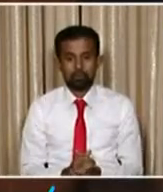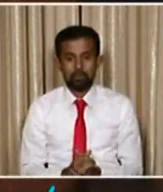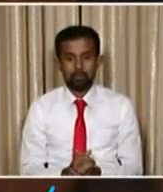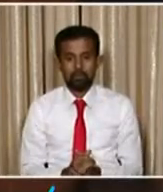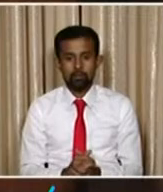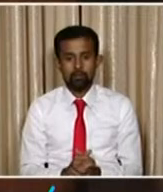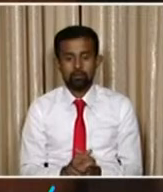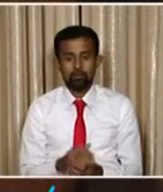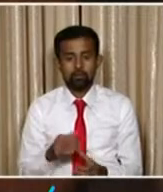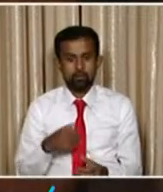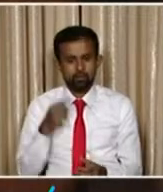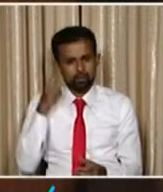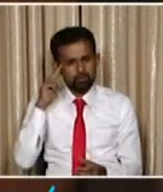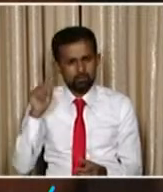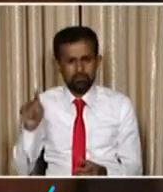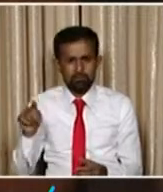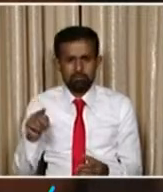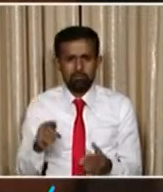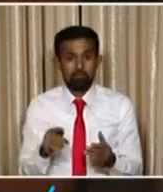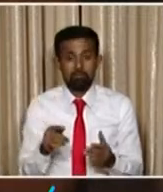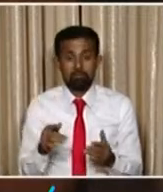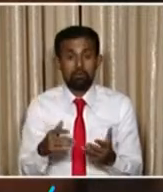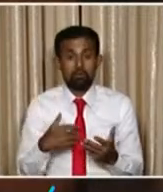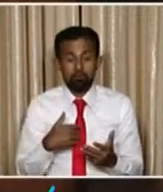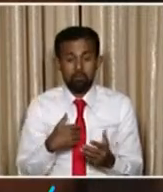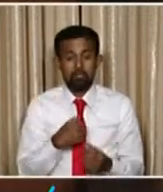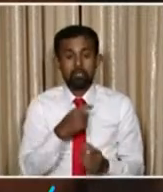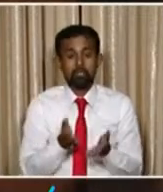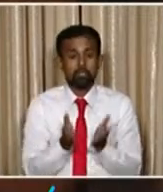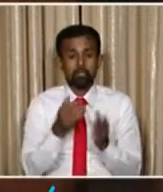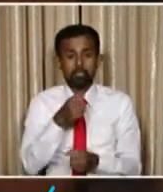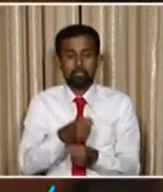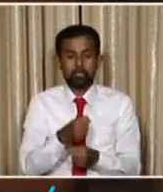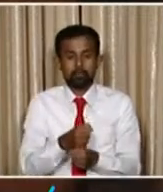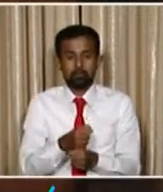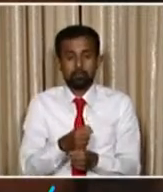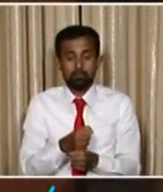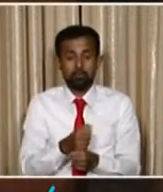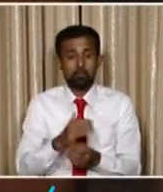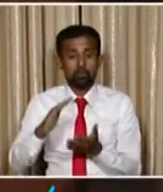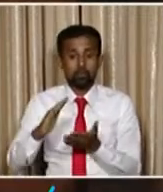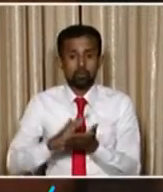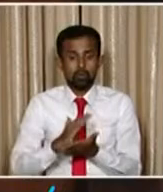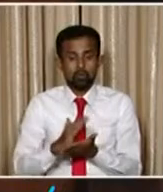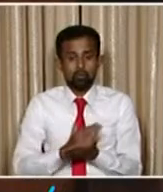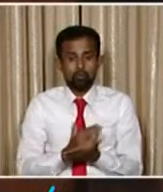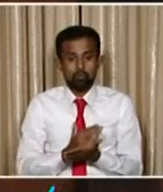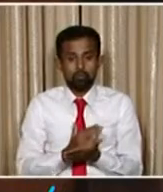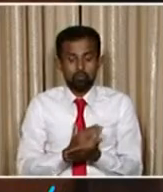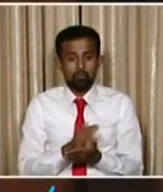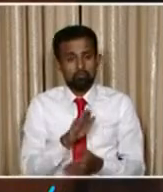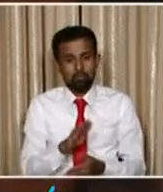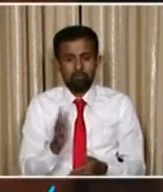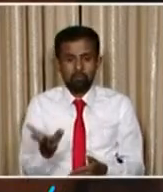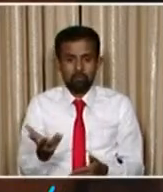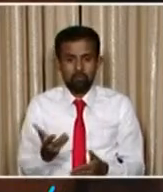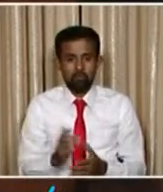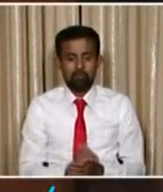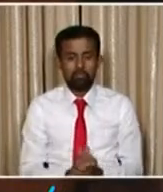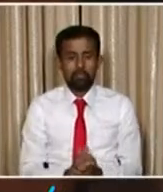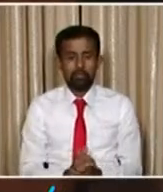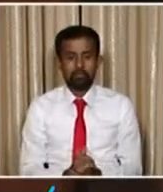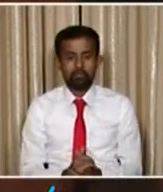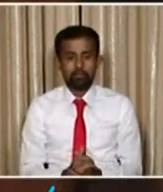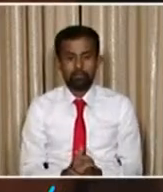India will cooperate. My doubt is with the state. Presently you are the minister in charge of aviation and ports, but in the